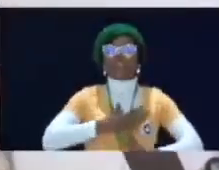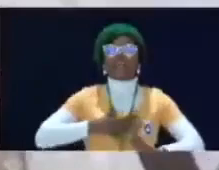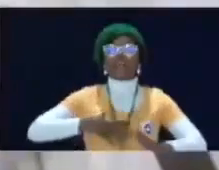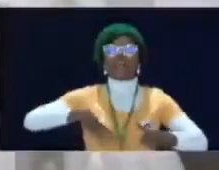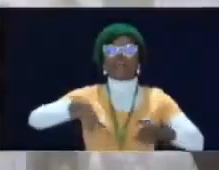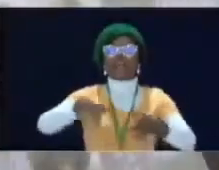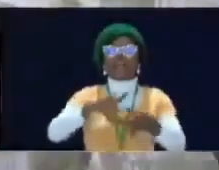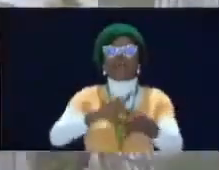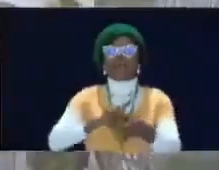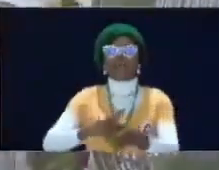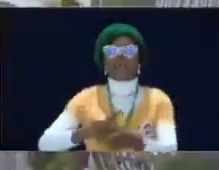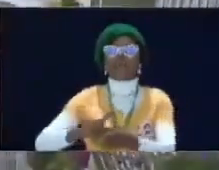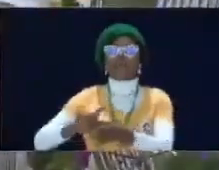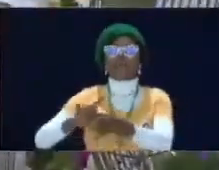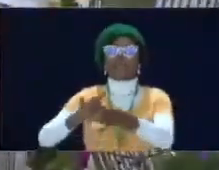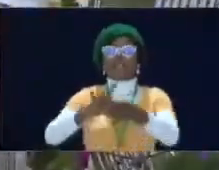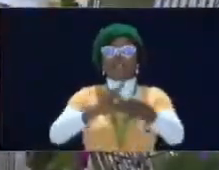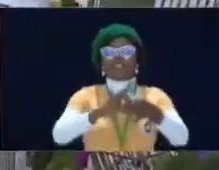fre